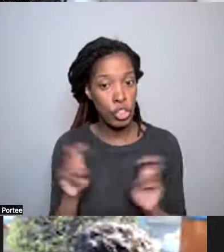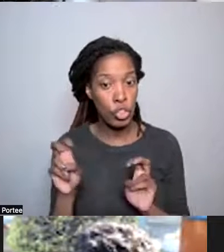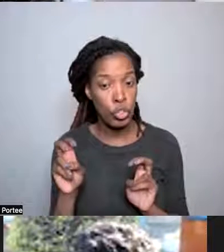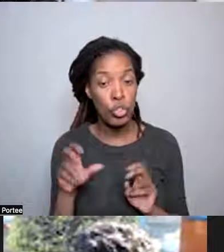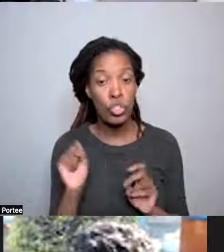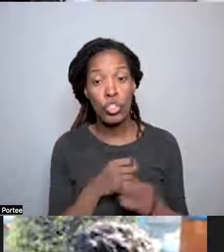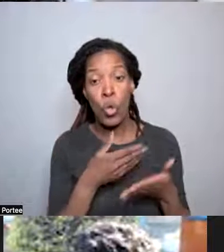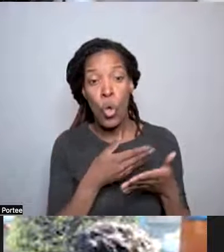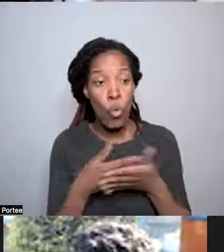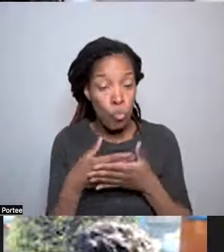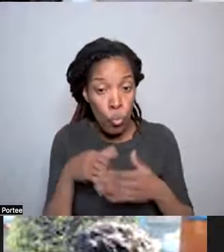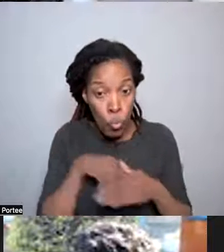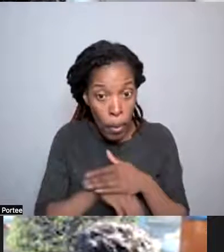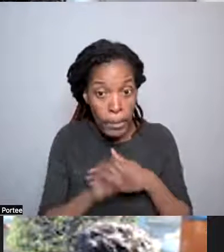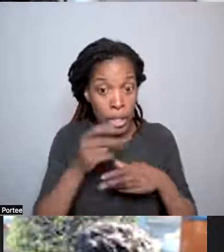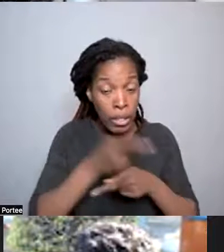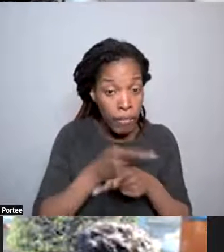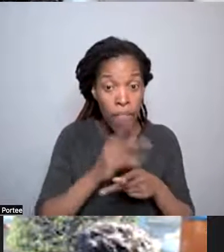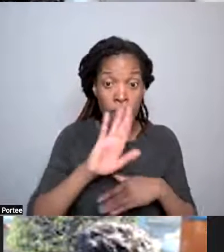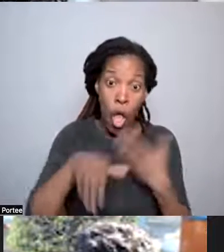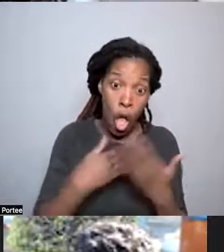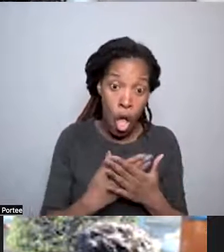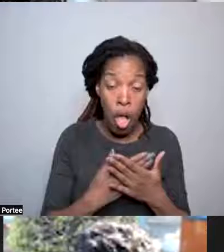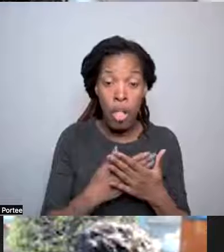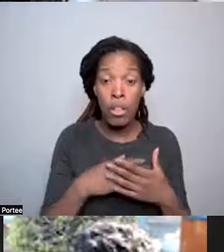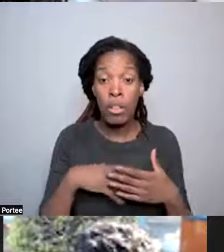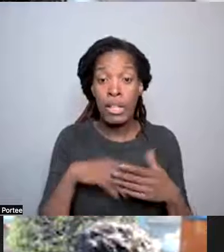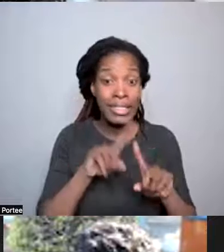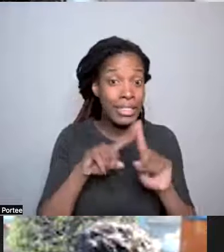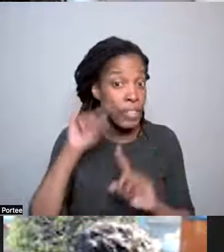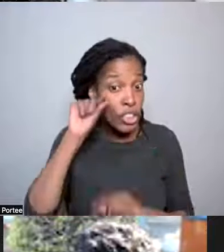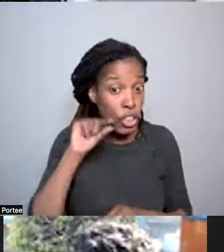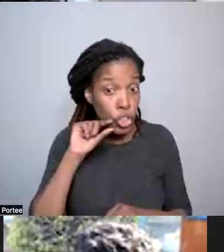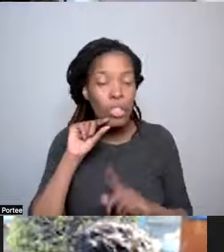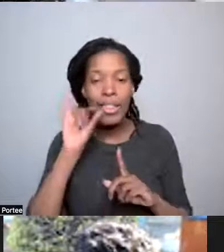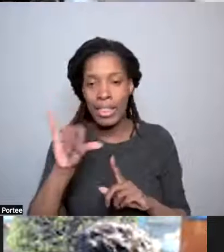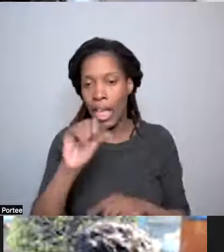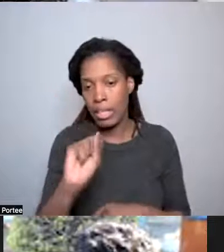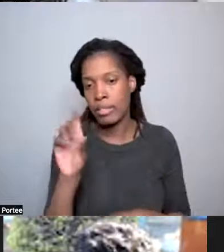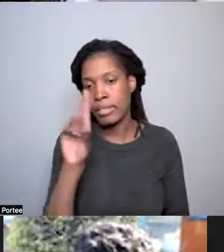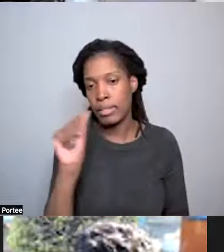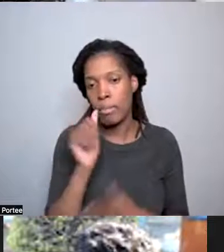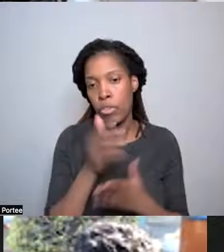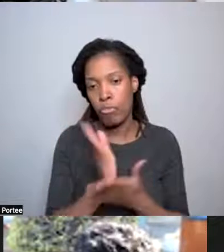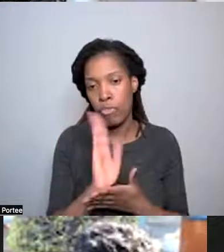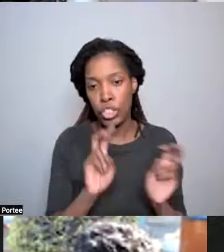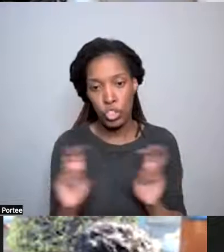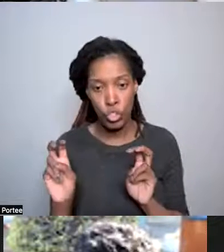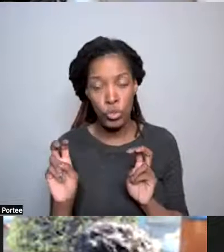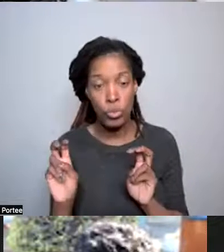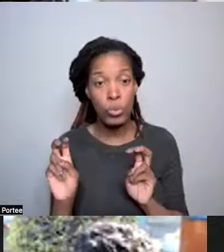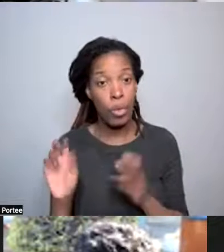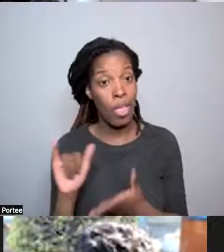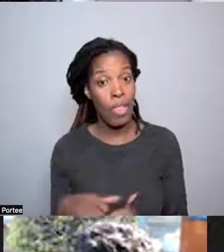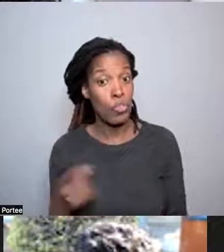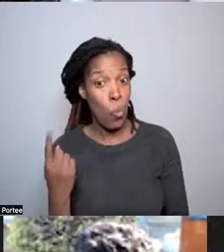health care for all genders is a disability rights issue and one that